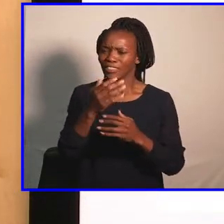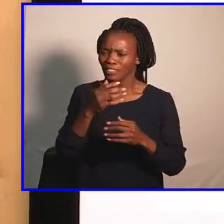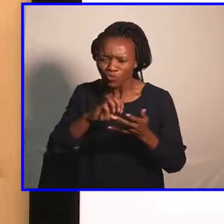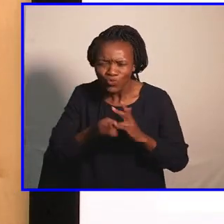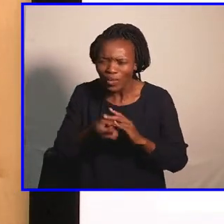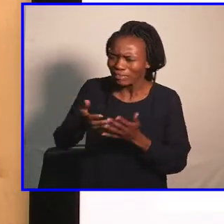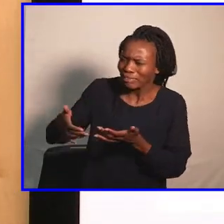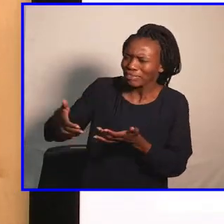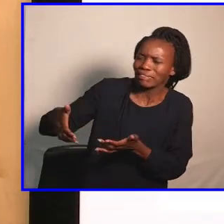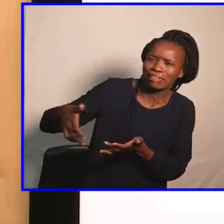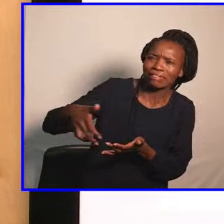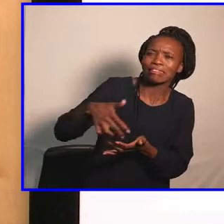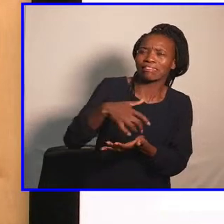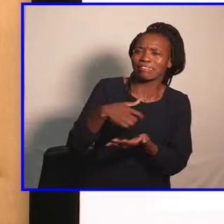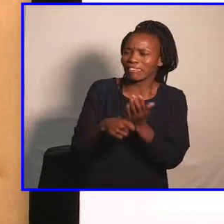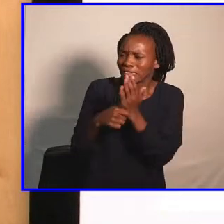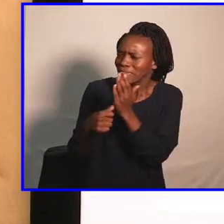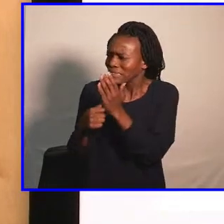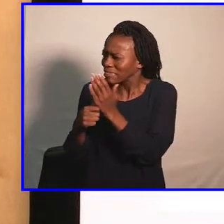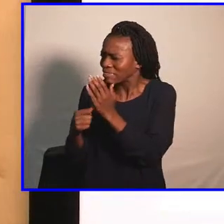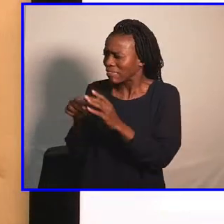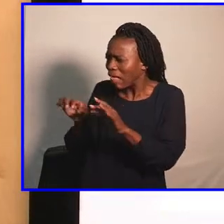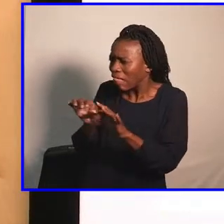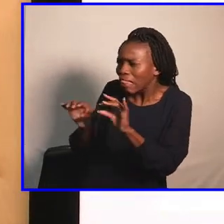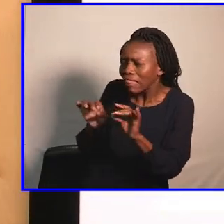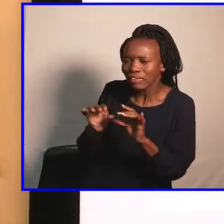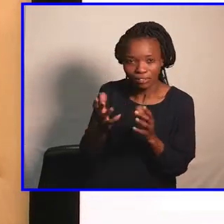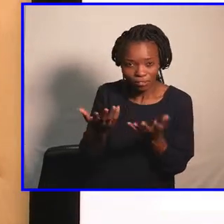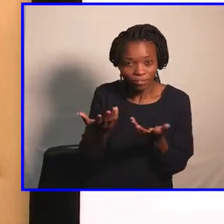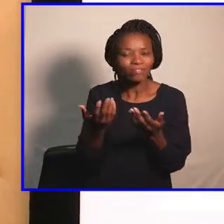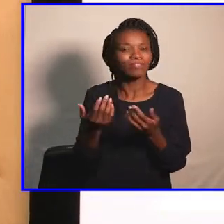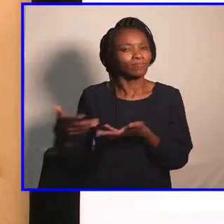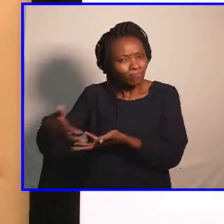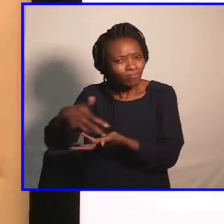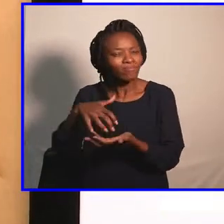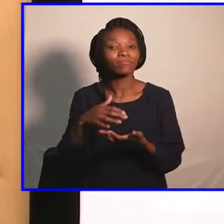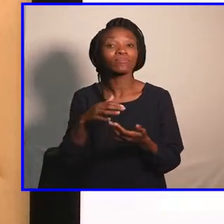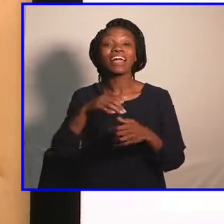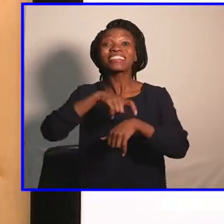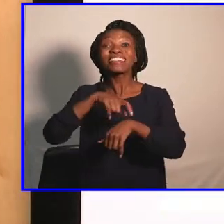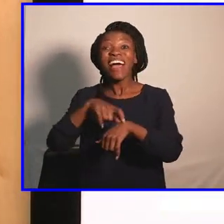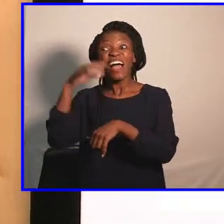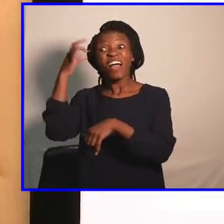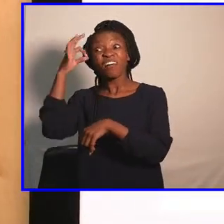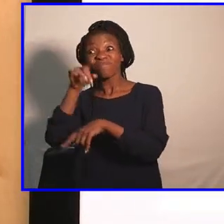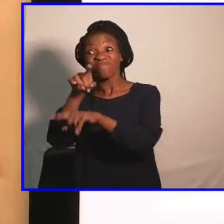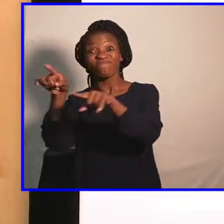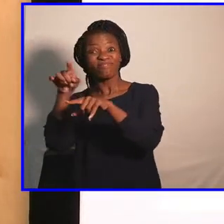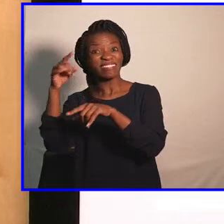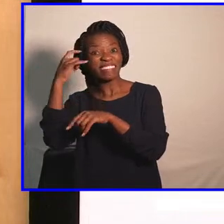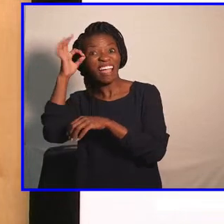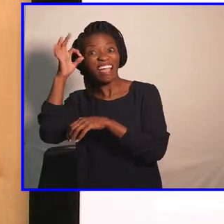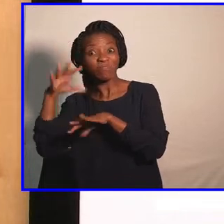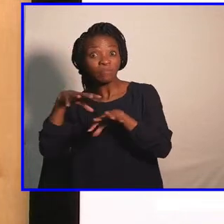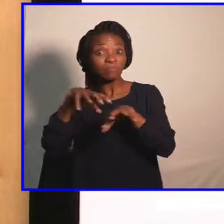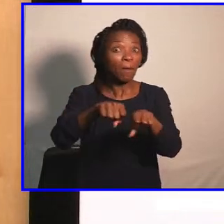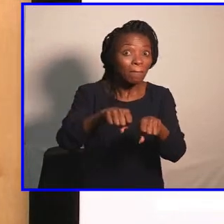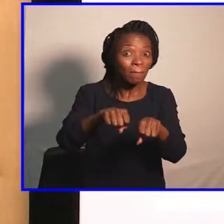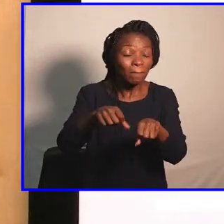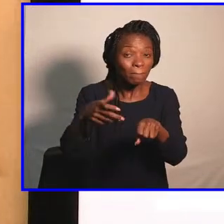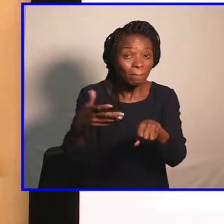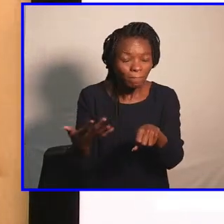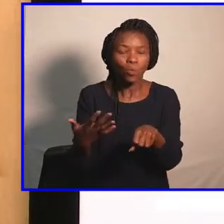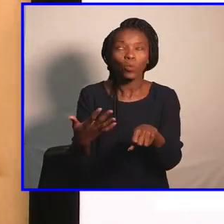and cents from taxpayers' pockets. The period of state capture was another period that was most